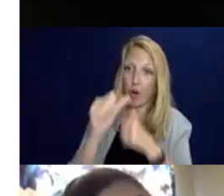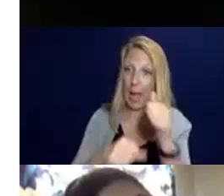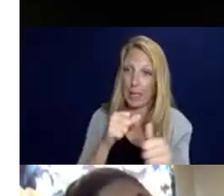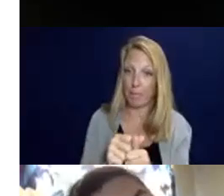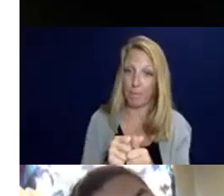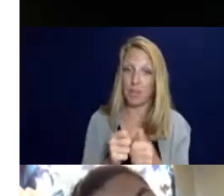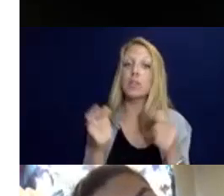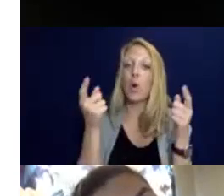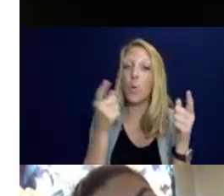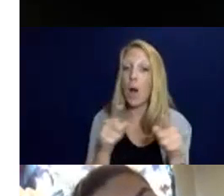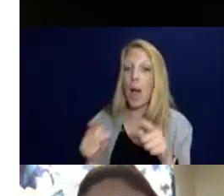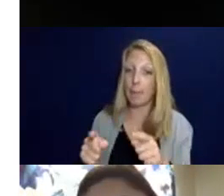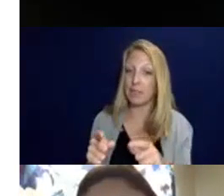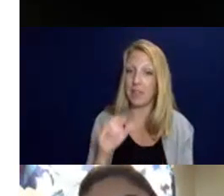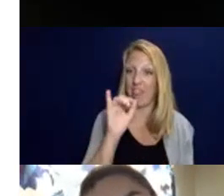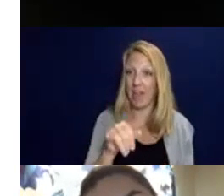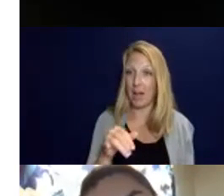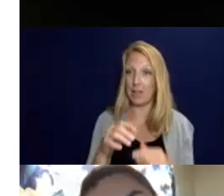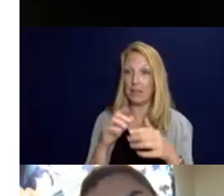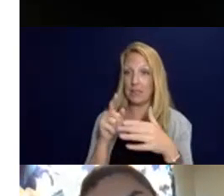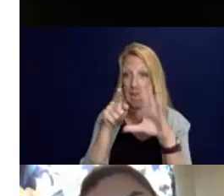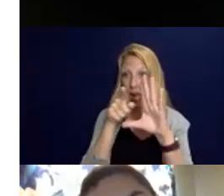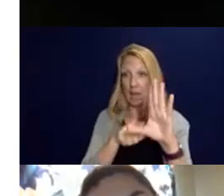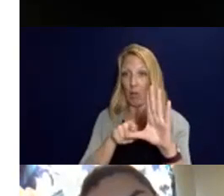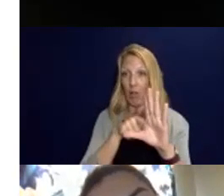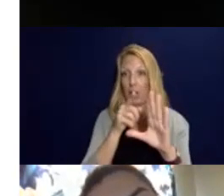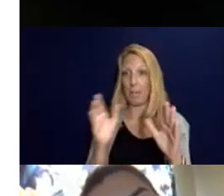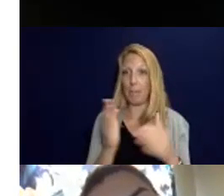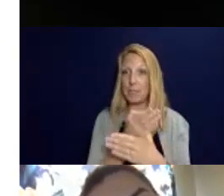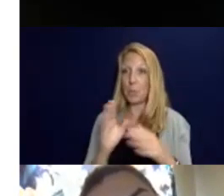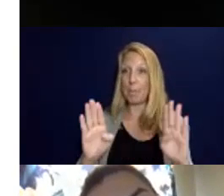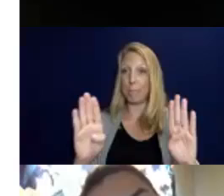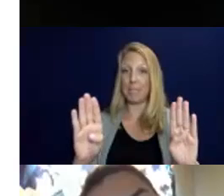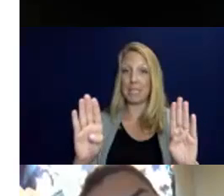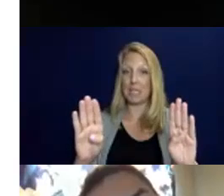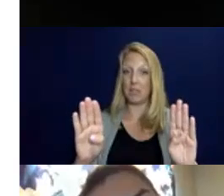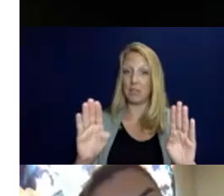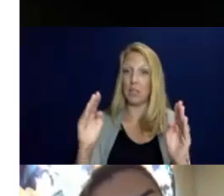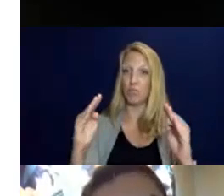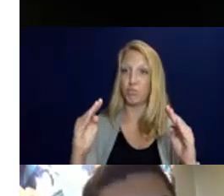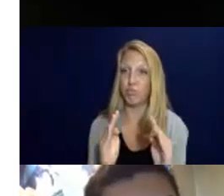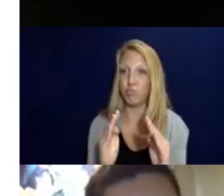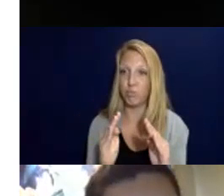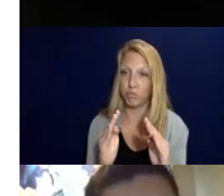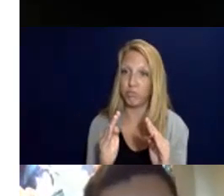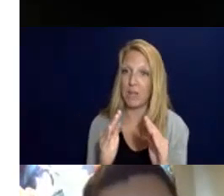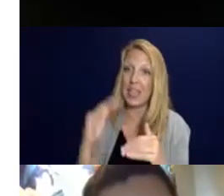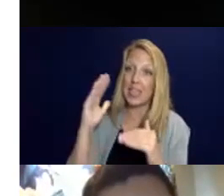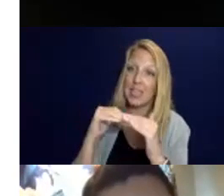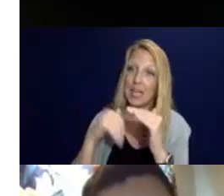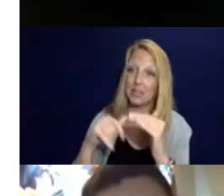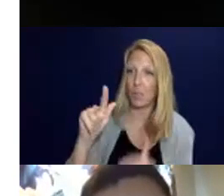being that this bond angle between the B's is much less and shortened much less than 120